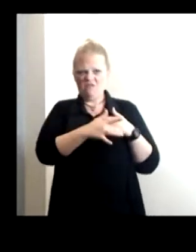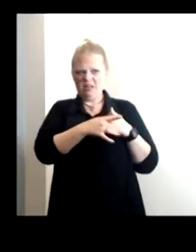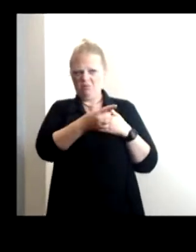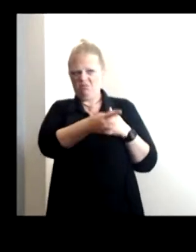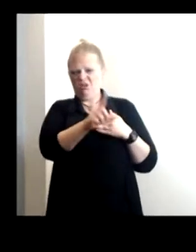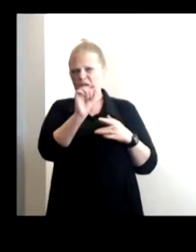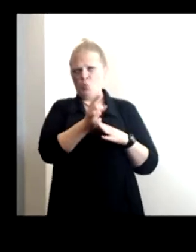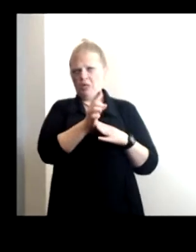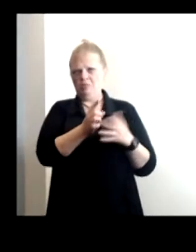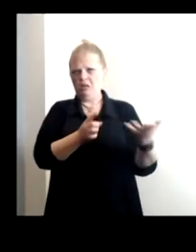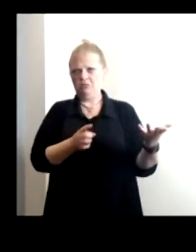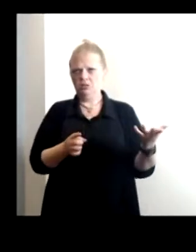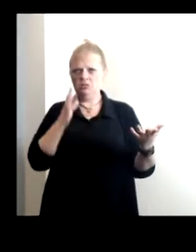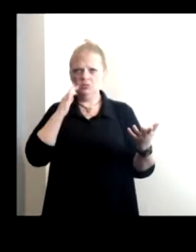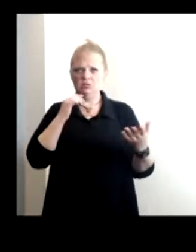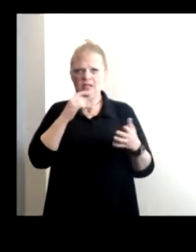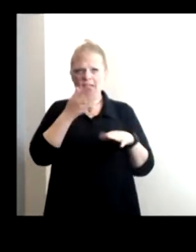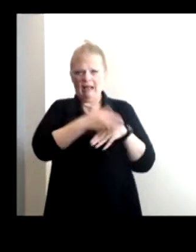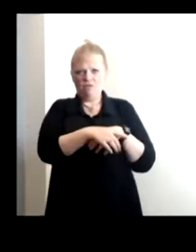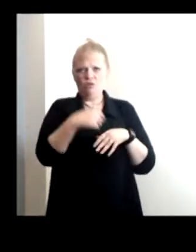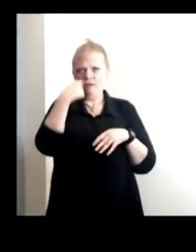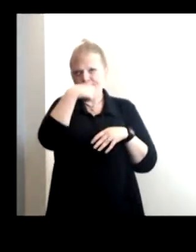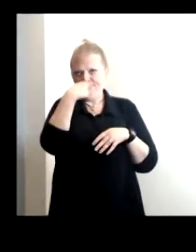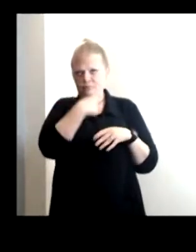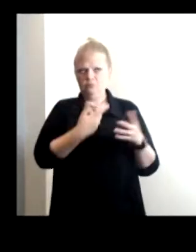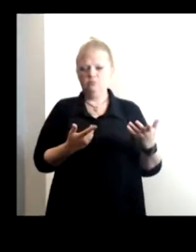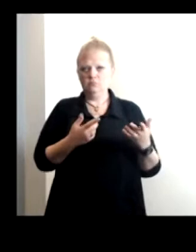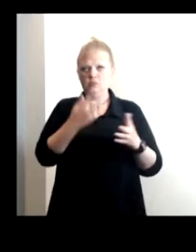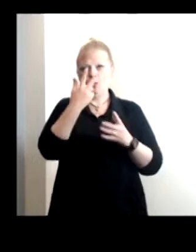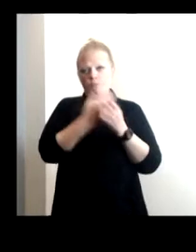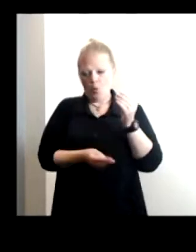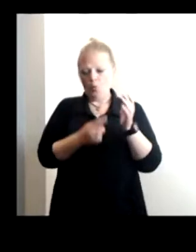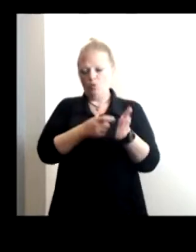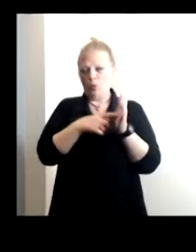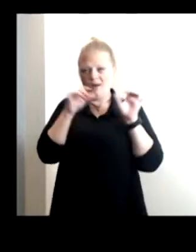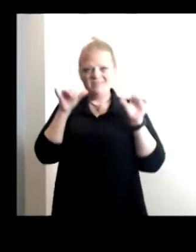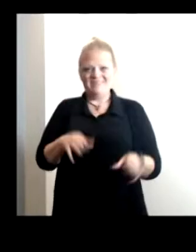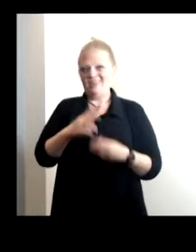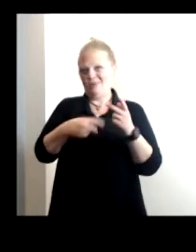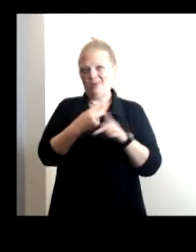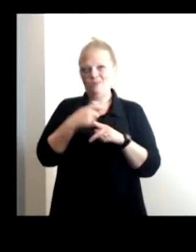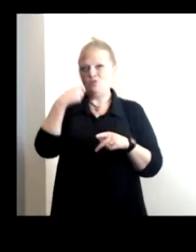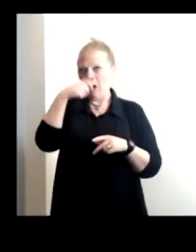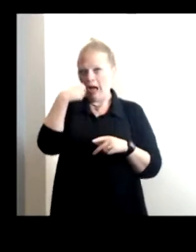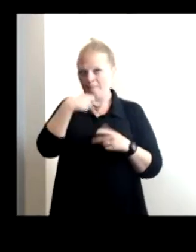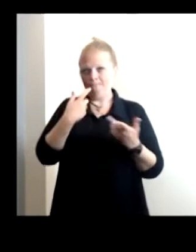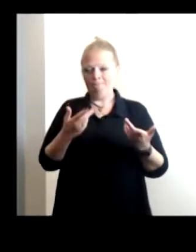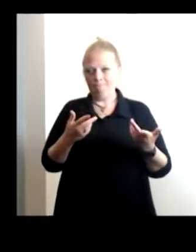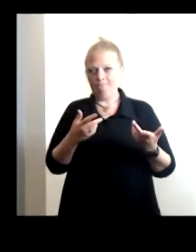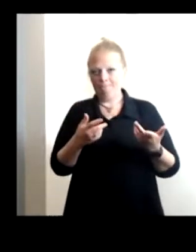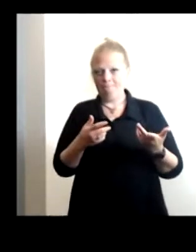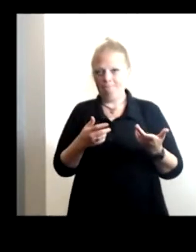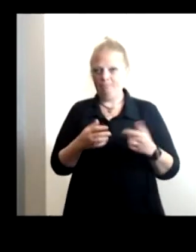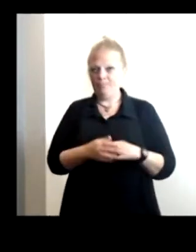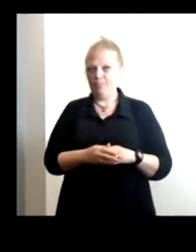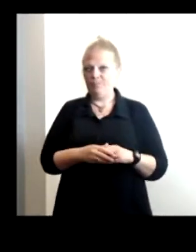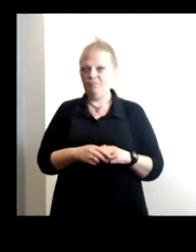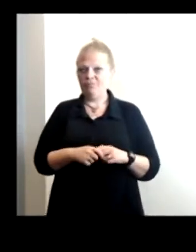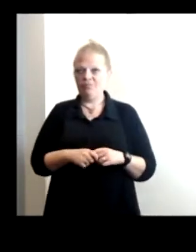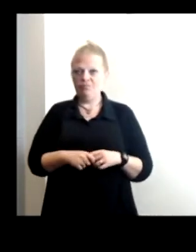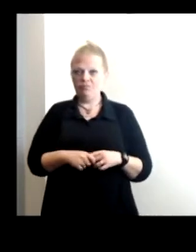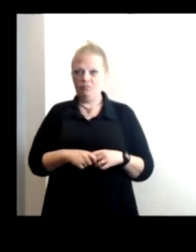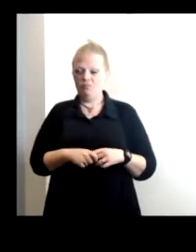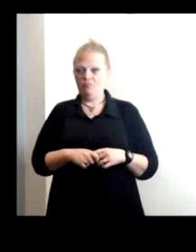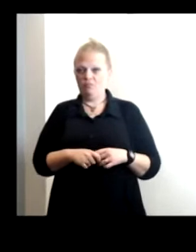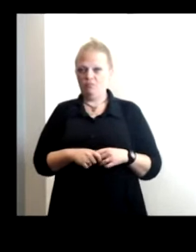20 minutes of you actually being swabbed. Both require the same type of swab. We can also take your results from